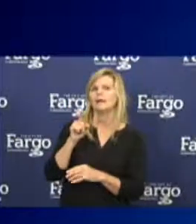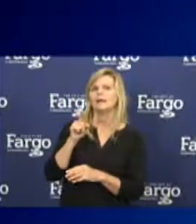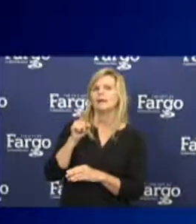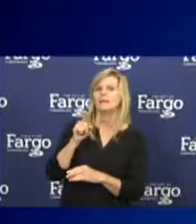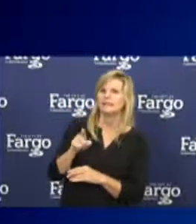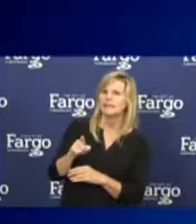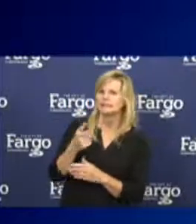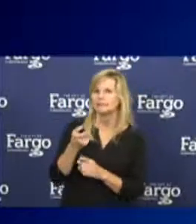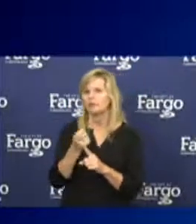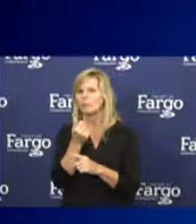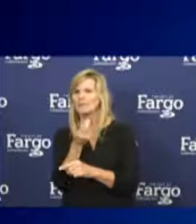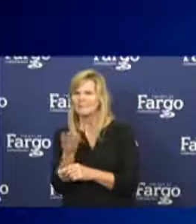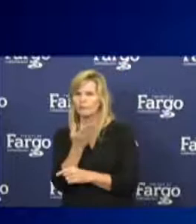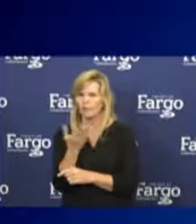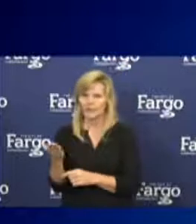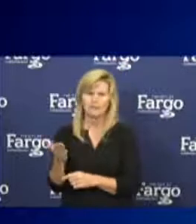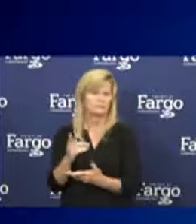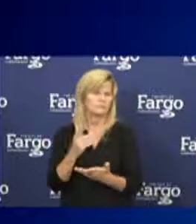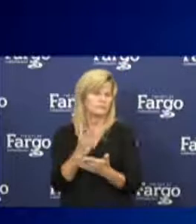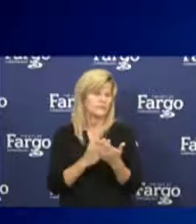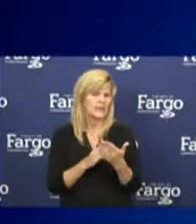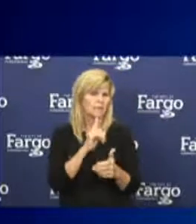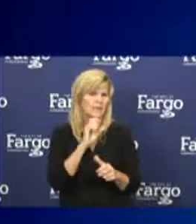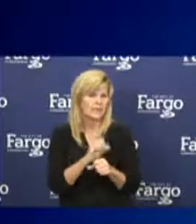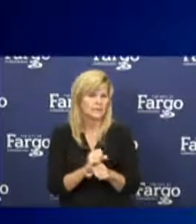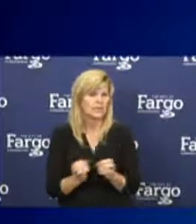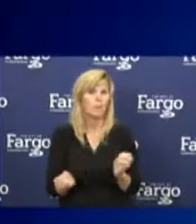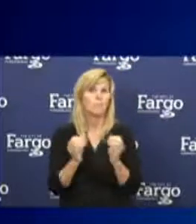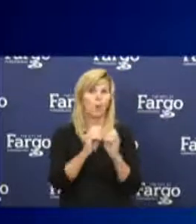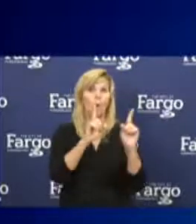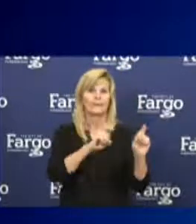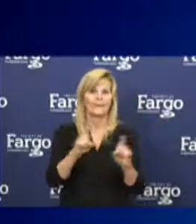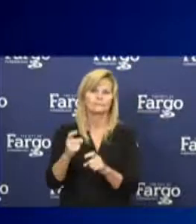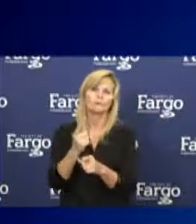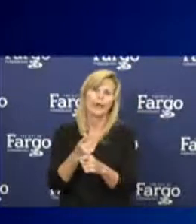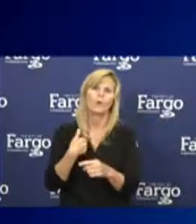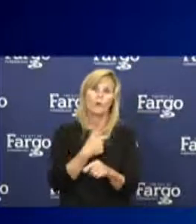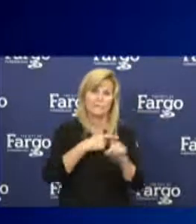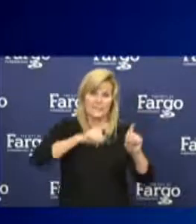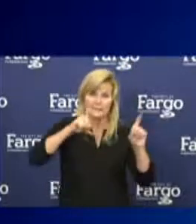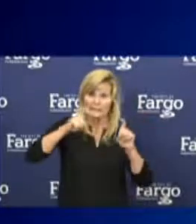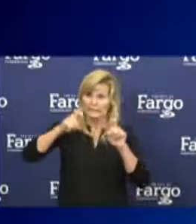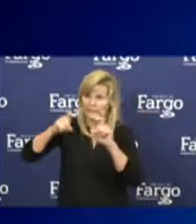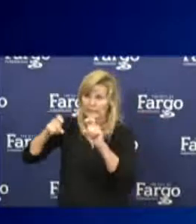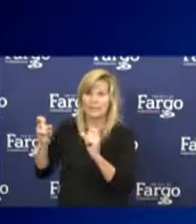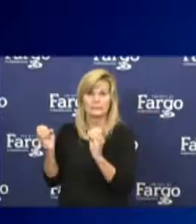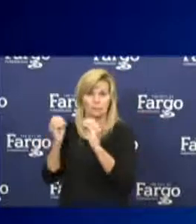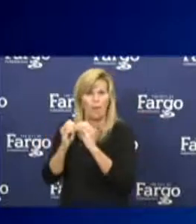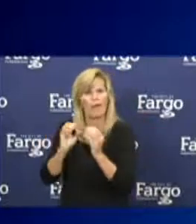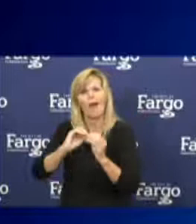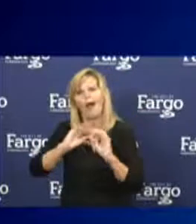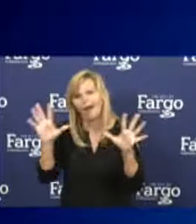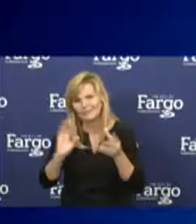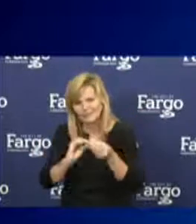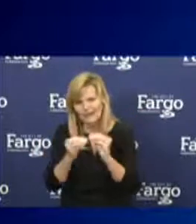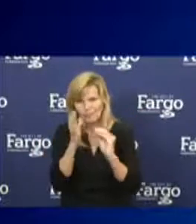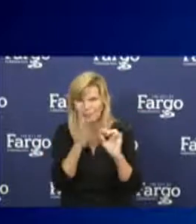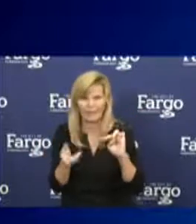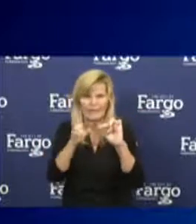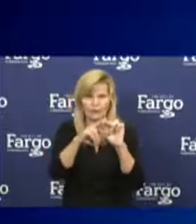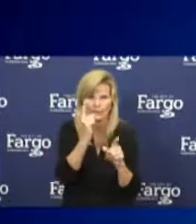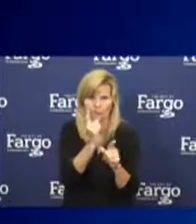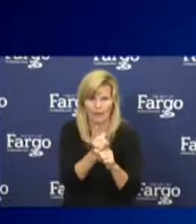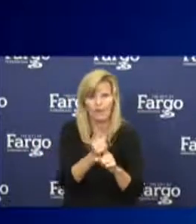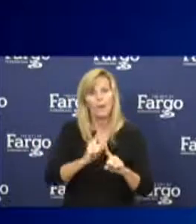things. Some of this is indeed due to increased testing efforts. We have been ramping up and aggressively doing more testing, but